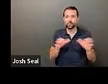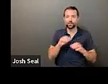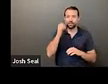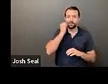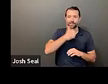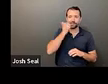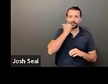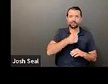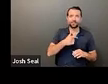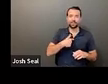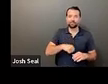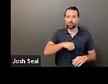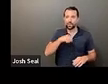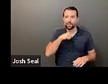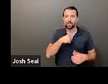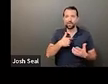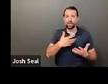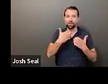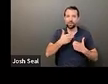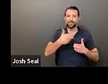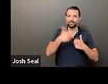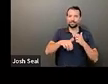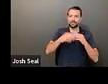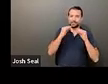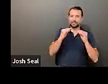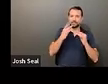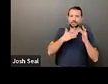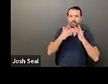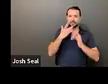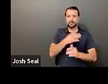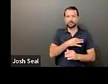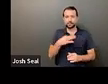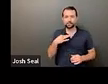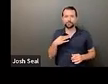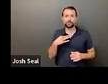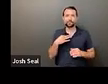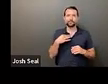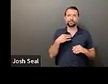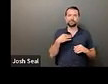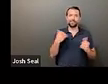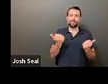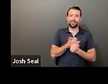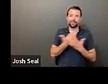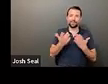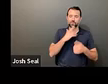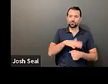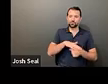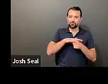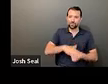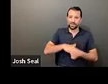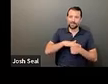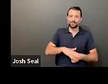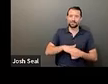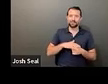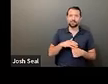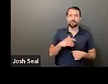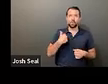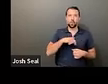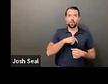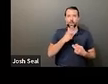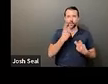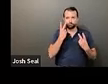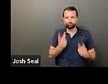now. And I know that, but we're so proud of you. And I don't say that lightly. I really don't. I'm not just blowing smoke. We're really proud of you. And we do